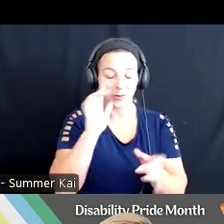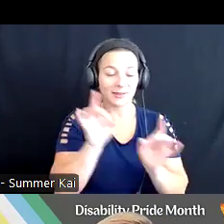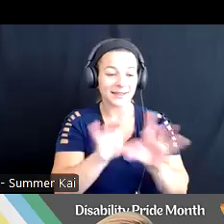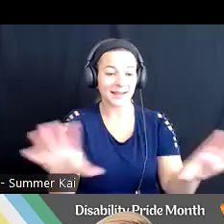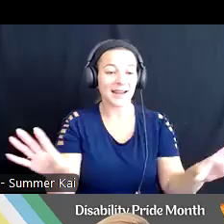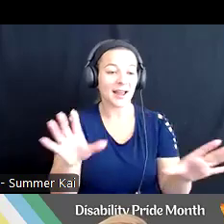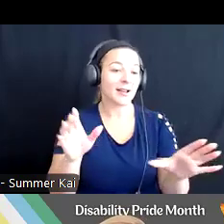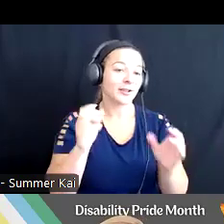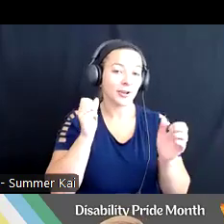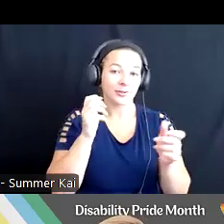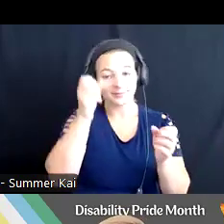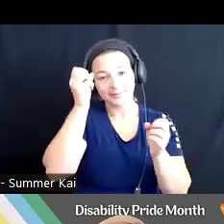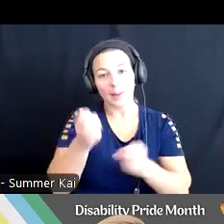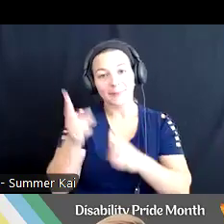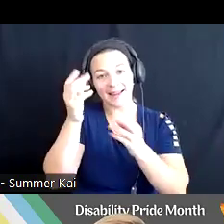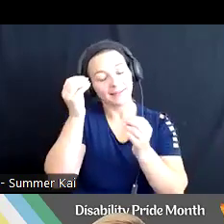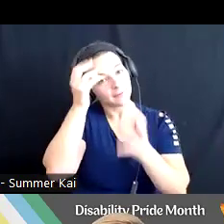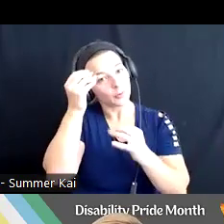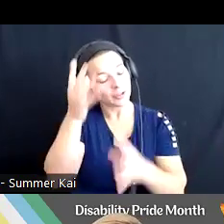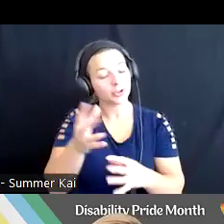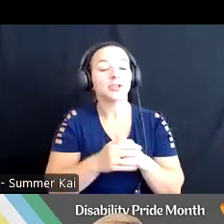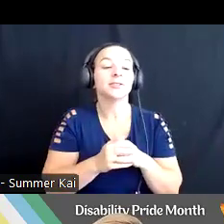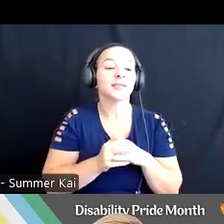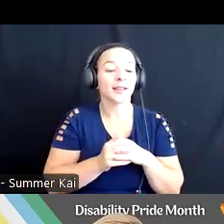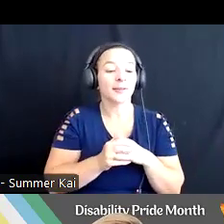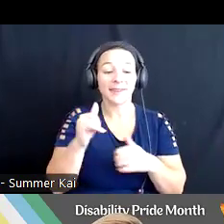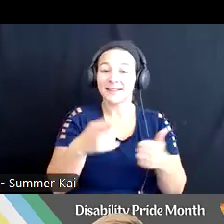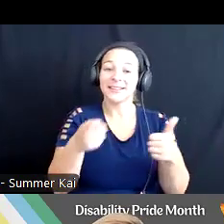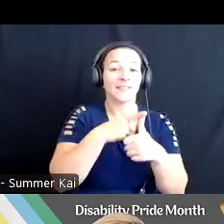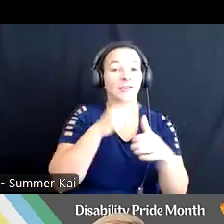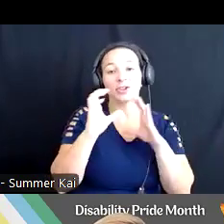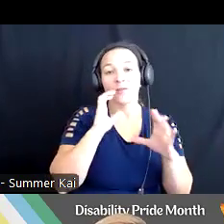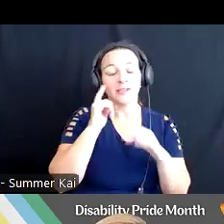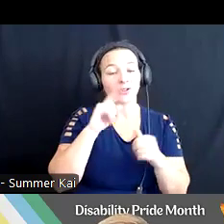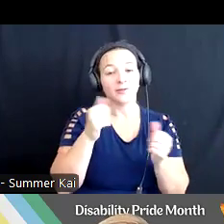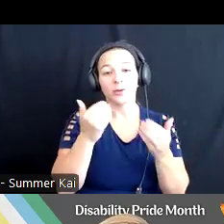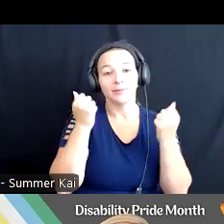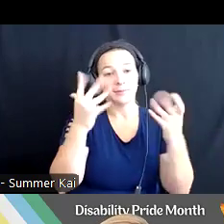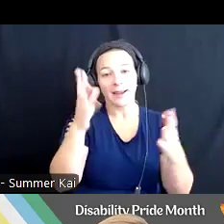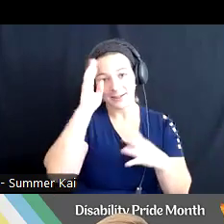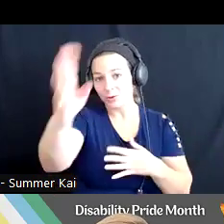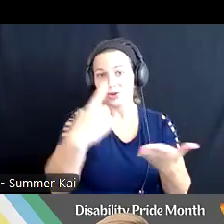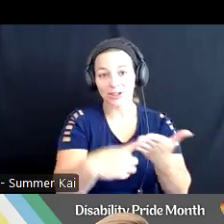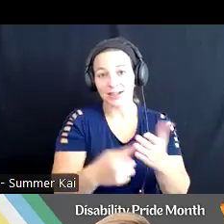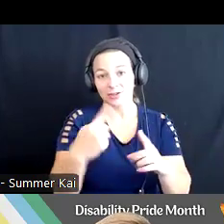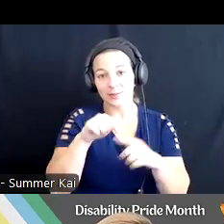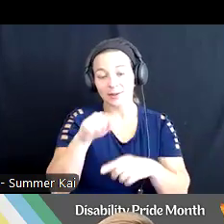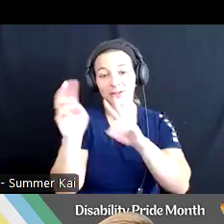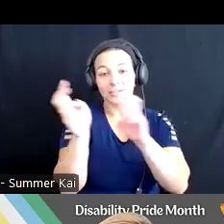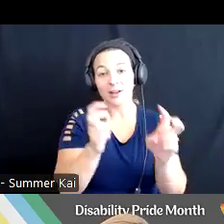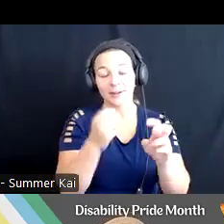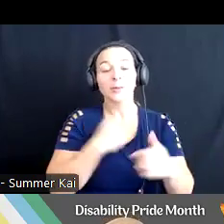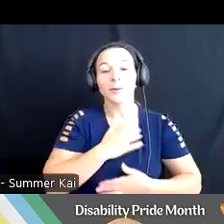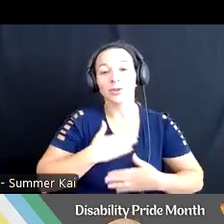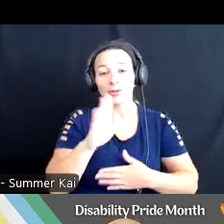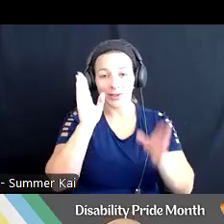continuously update you on this. This is just the first conversation of many that will follow, and we appreciate your attention